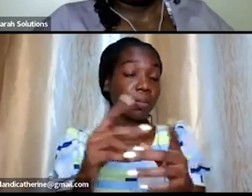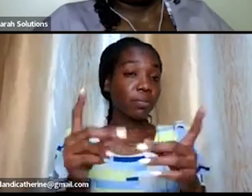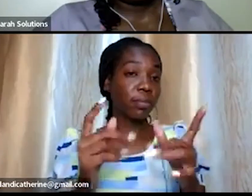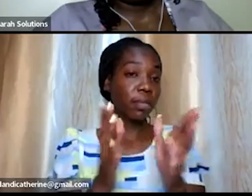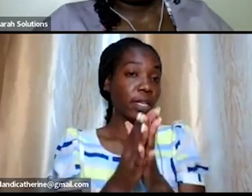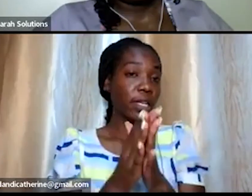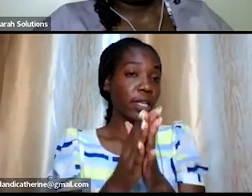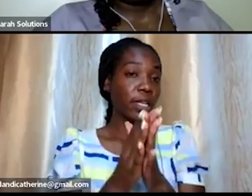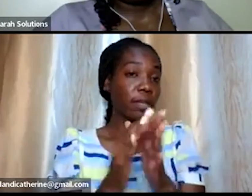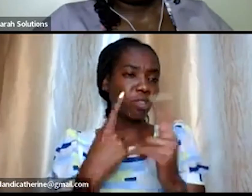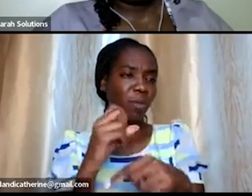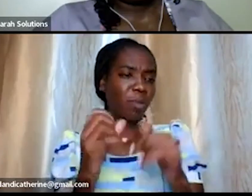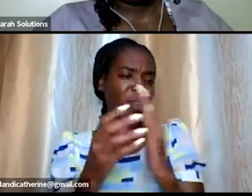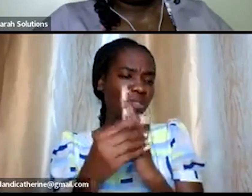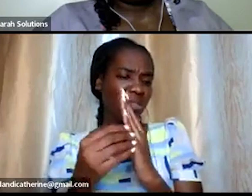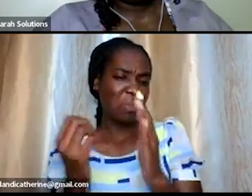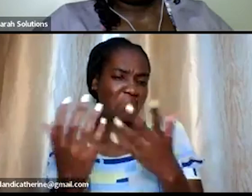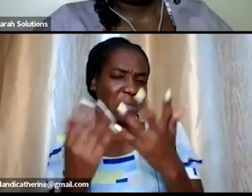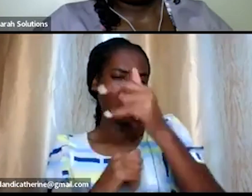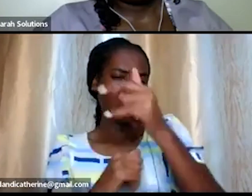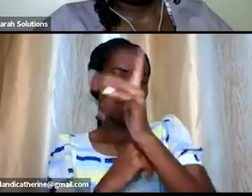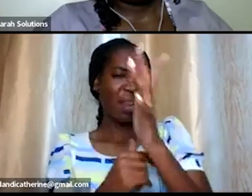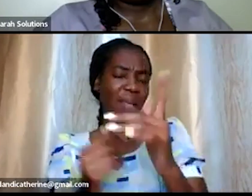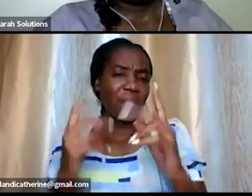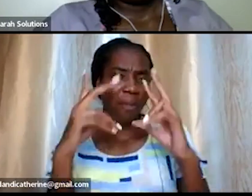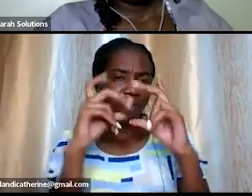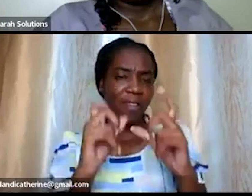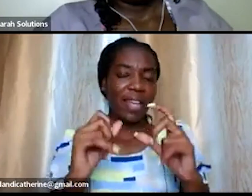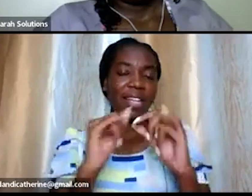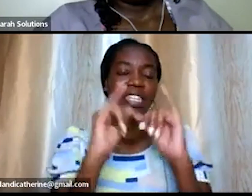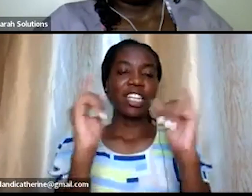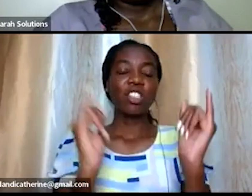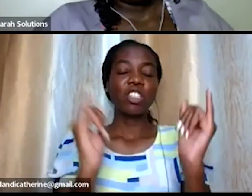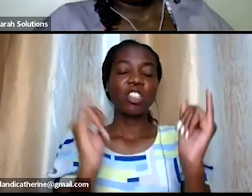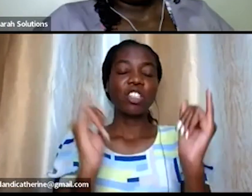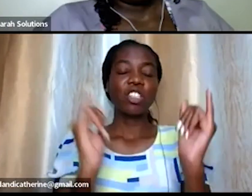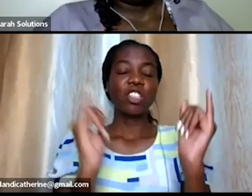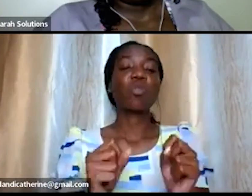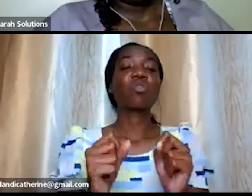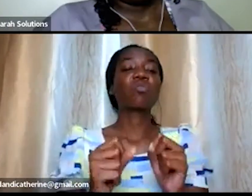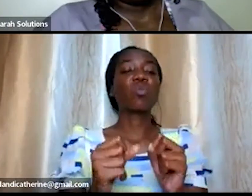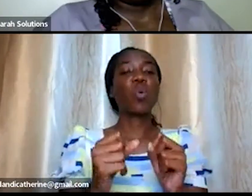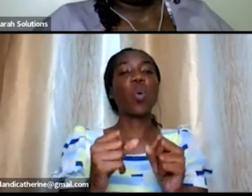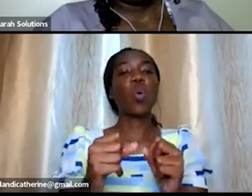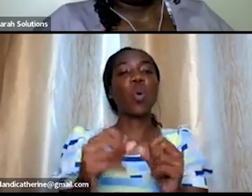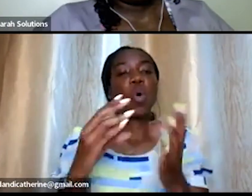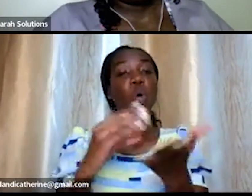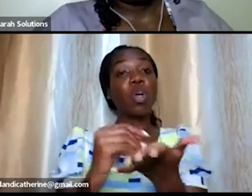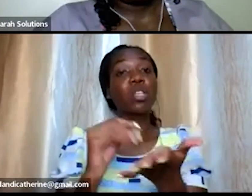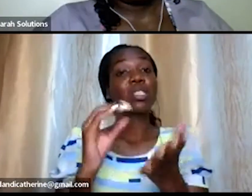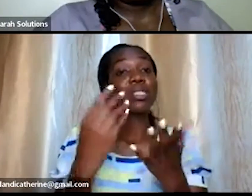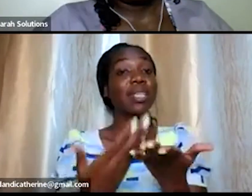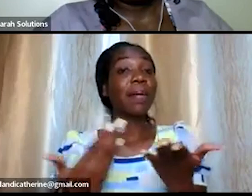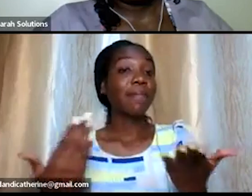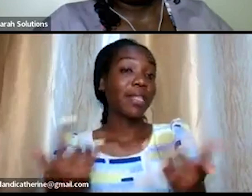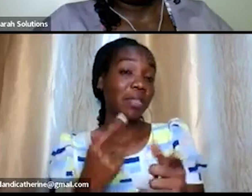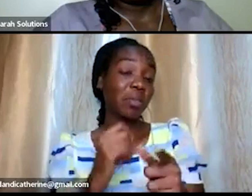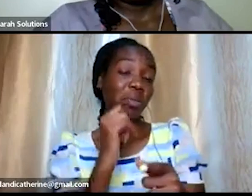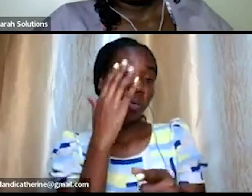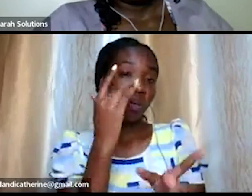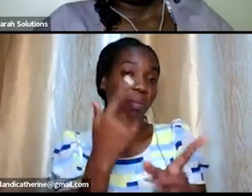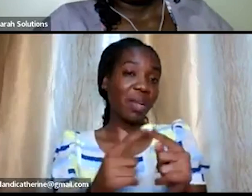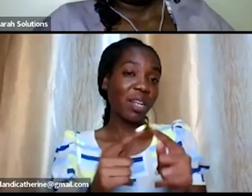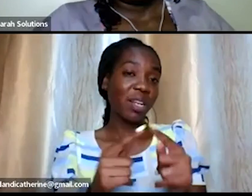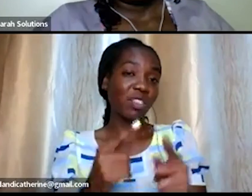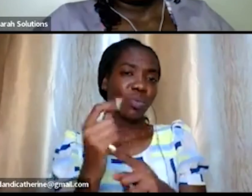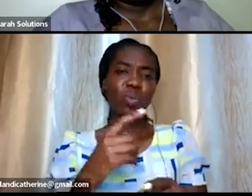$100. Maybe Profiles International might cost you something. I don't know. All I'm saying is you don't even need to go for the